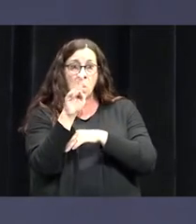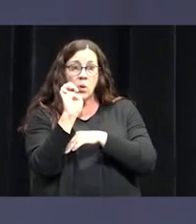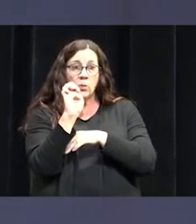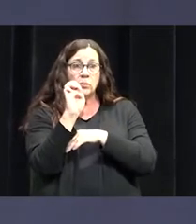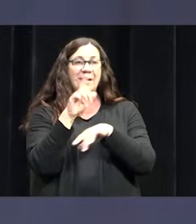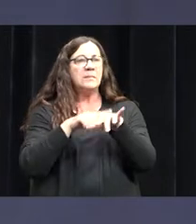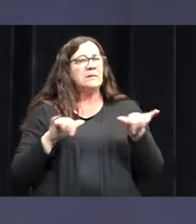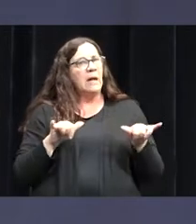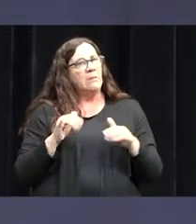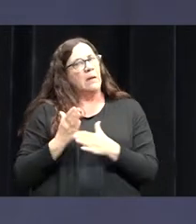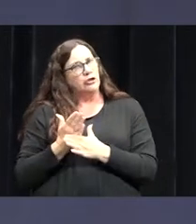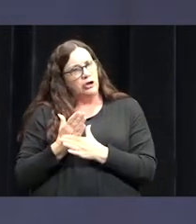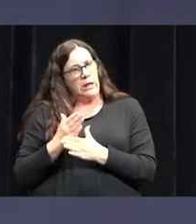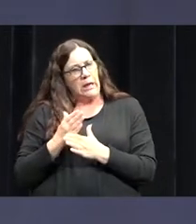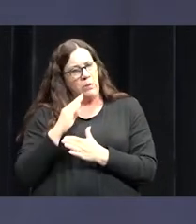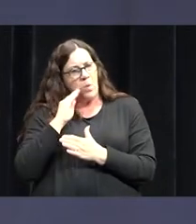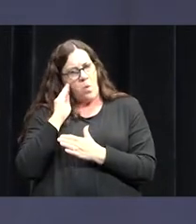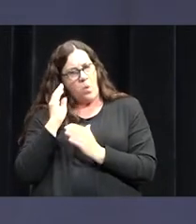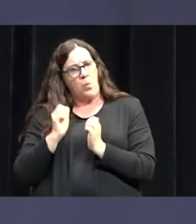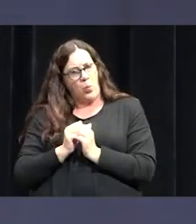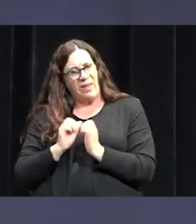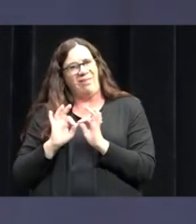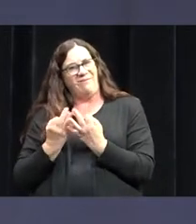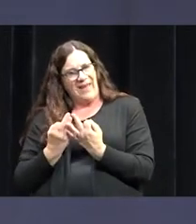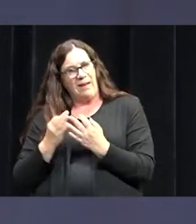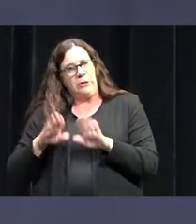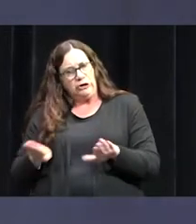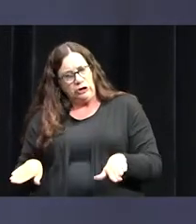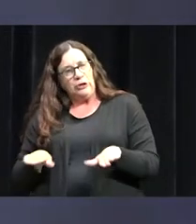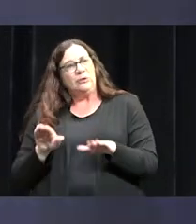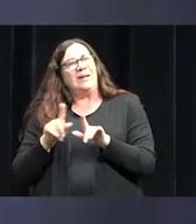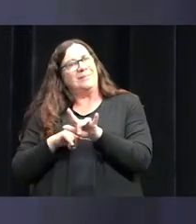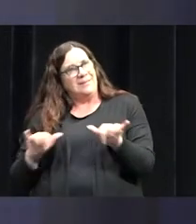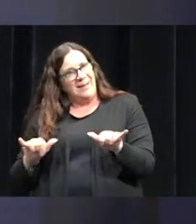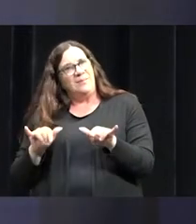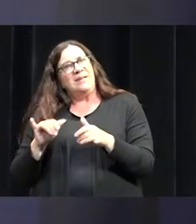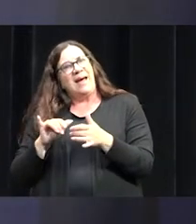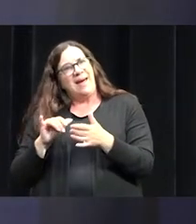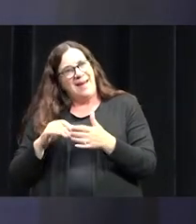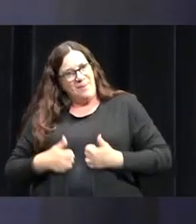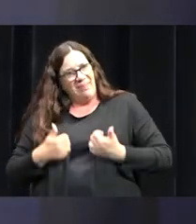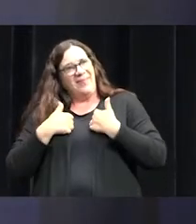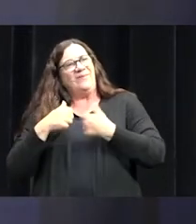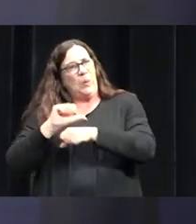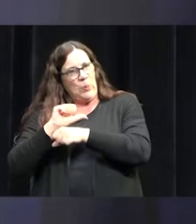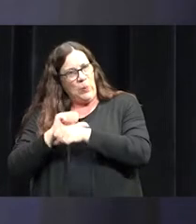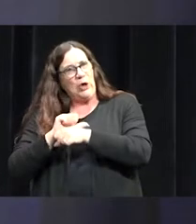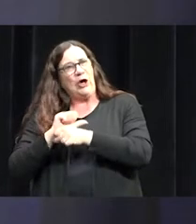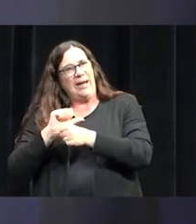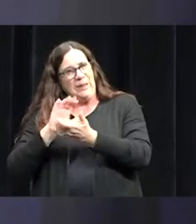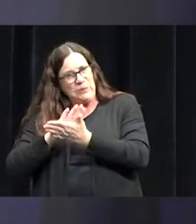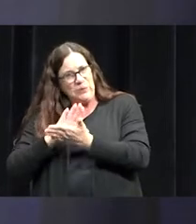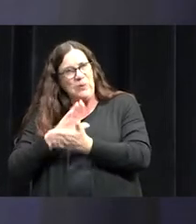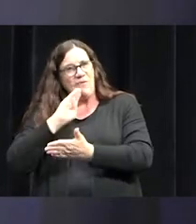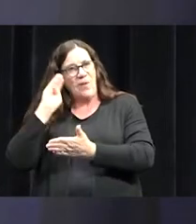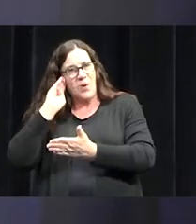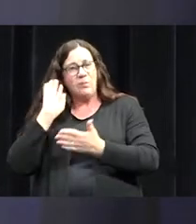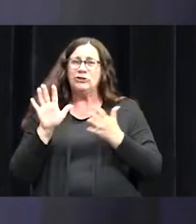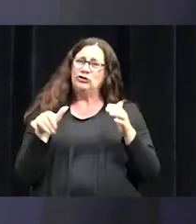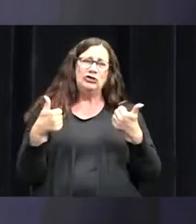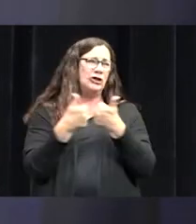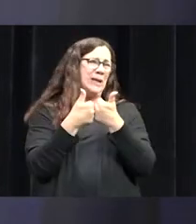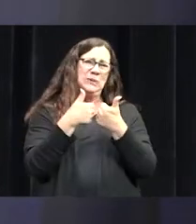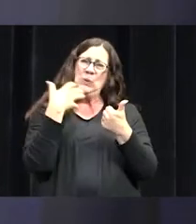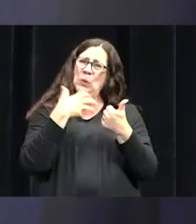family who were also learning and working from home these challenges were not easy and may